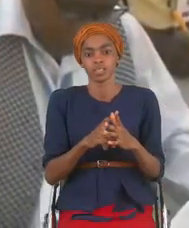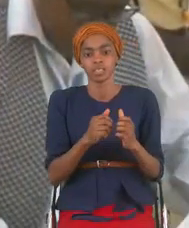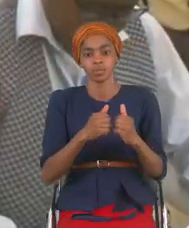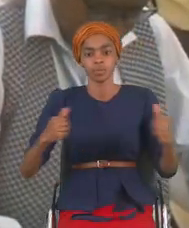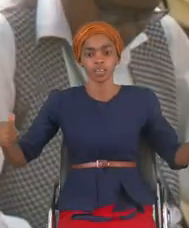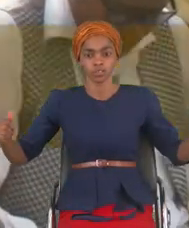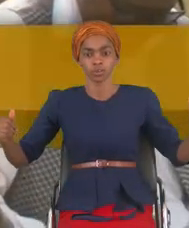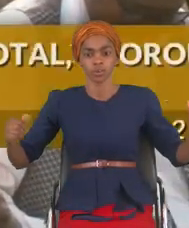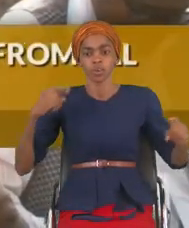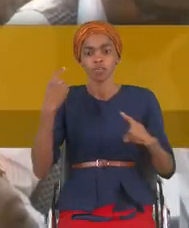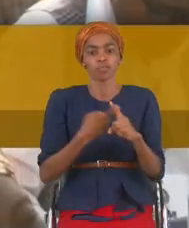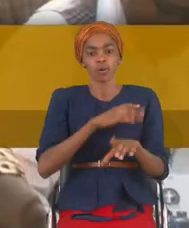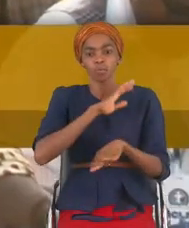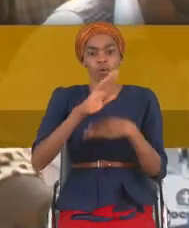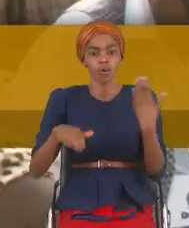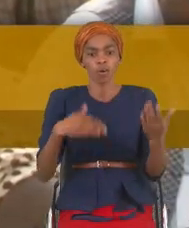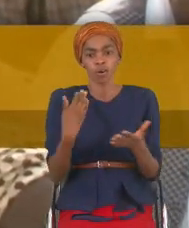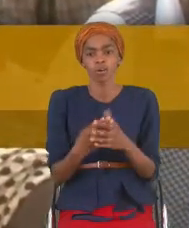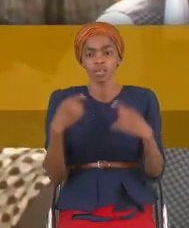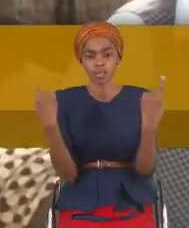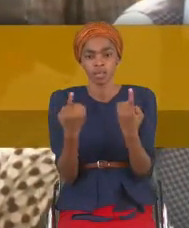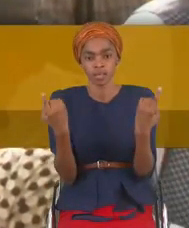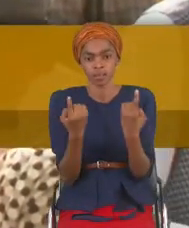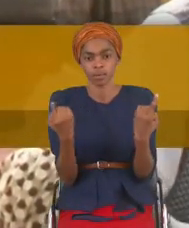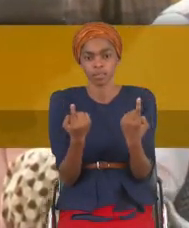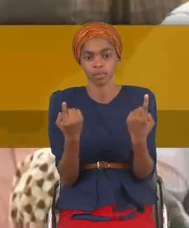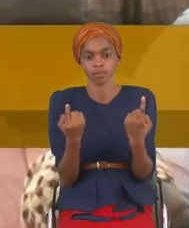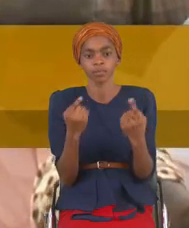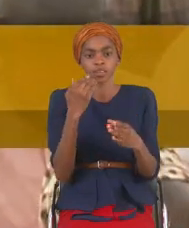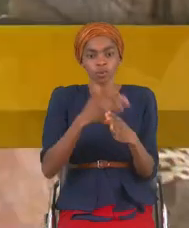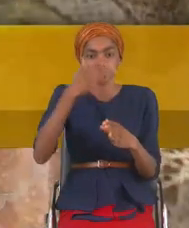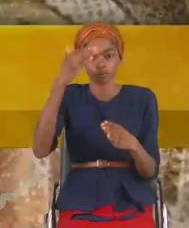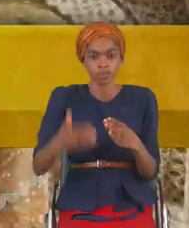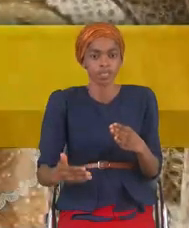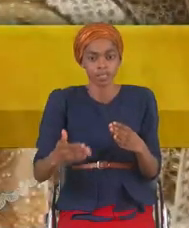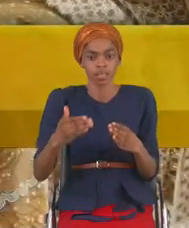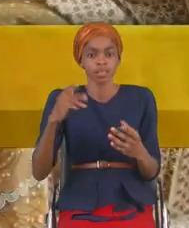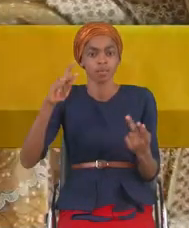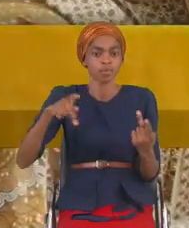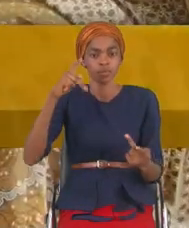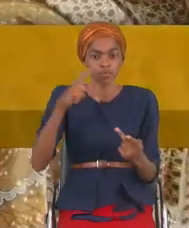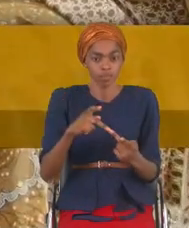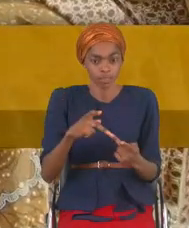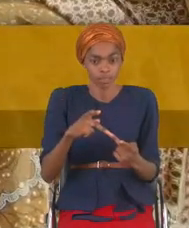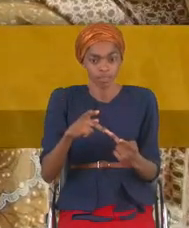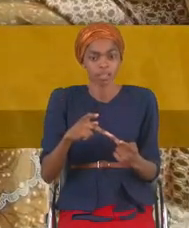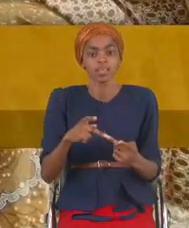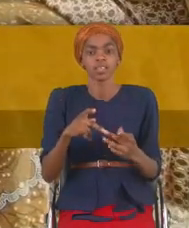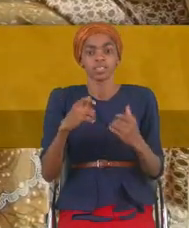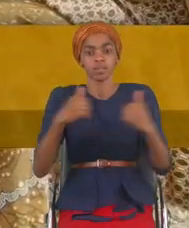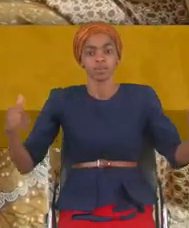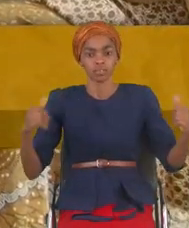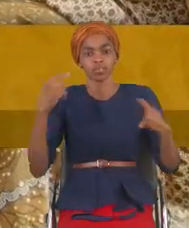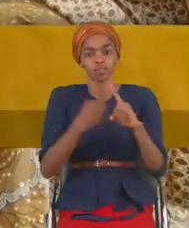total sorrow departure from all iniquity verse 19 nevertheless the